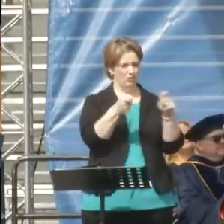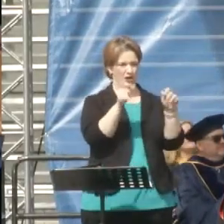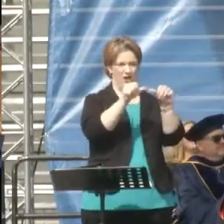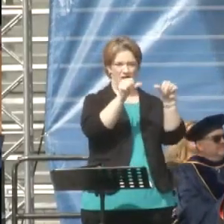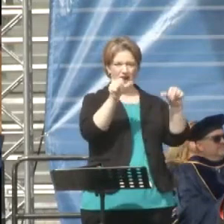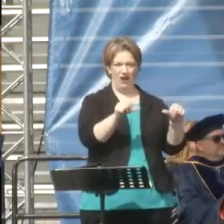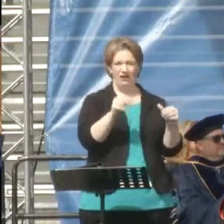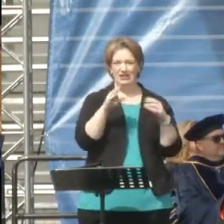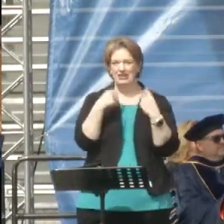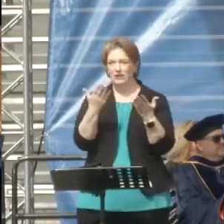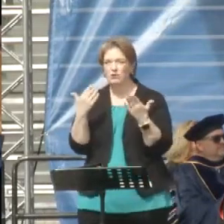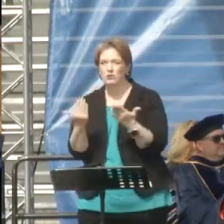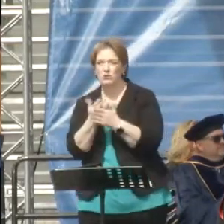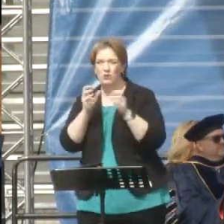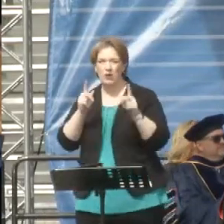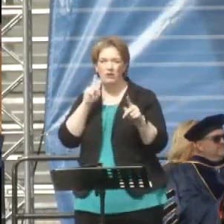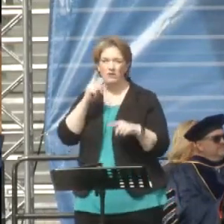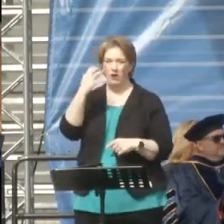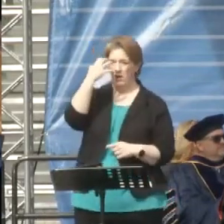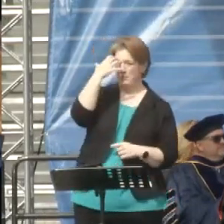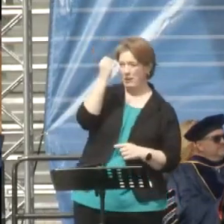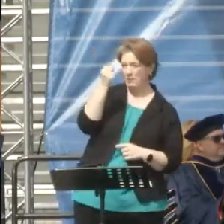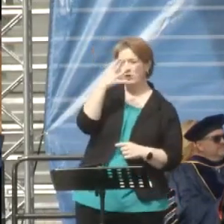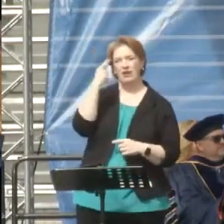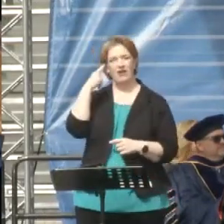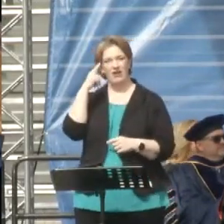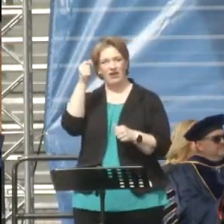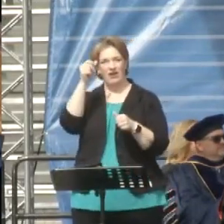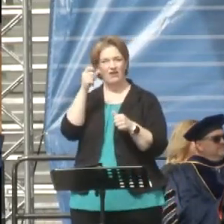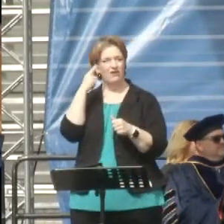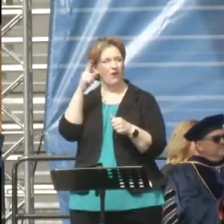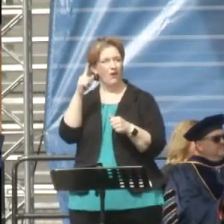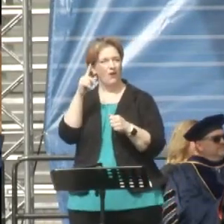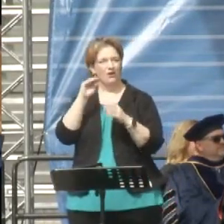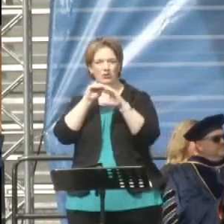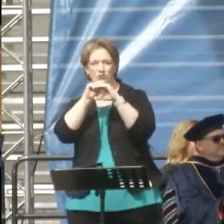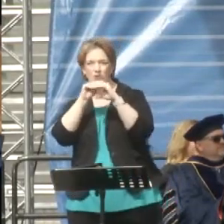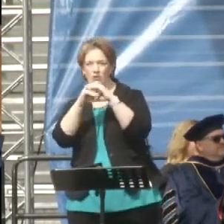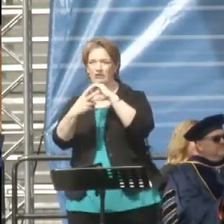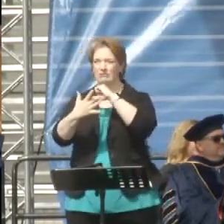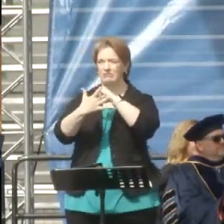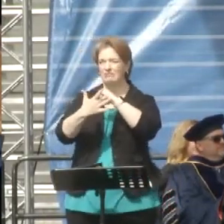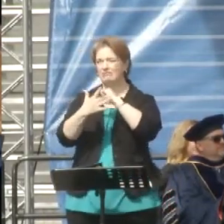for memory and storage technologies to transform everyday life.